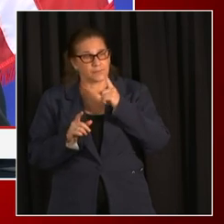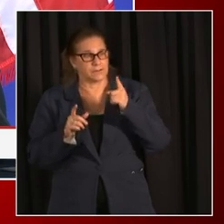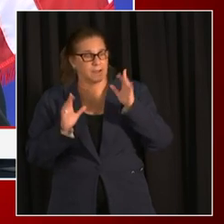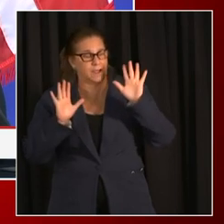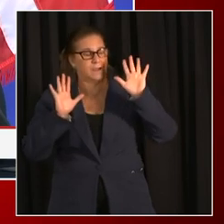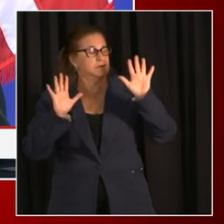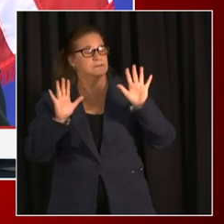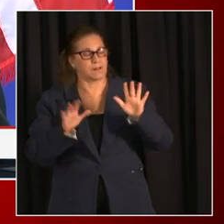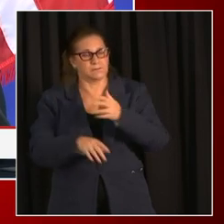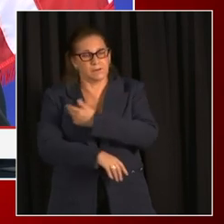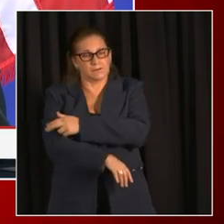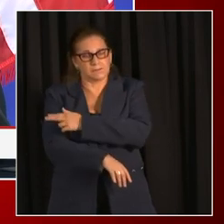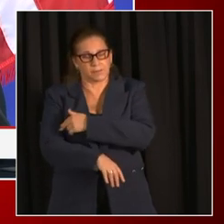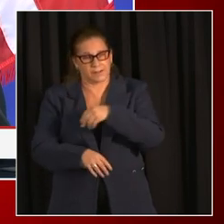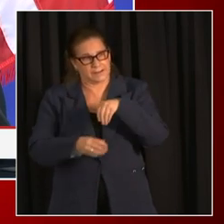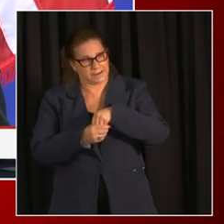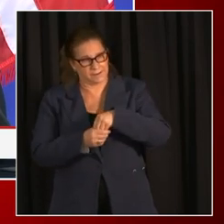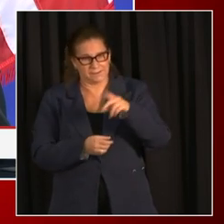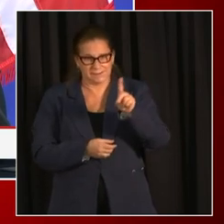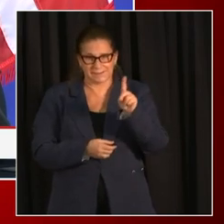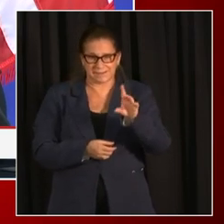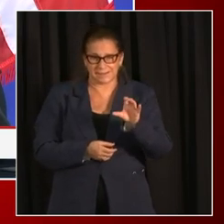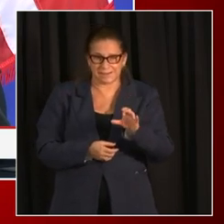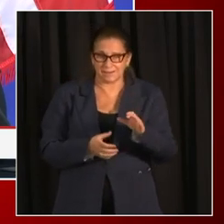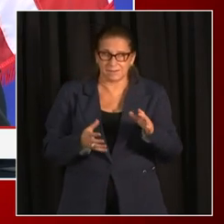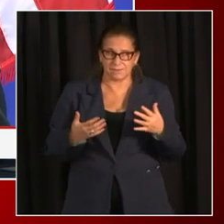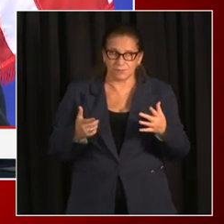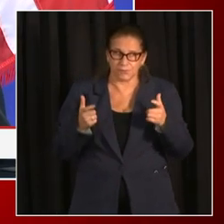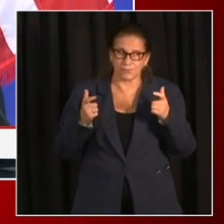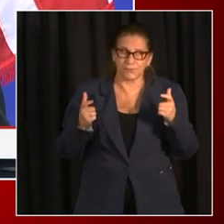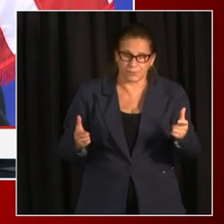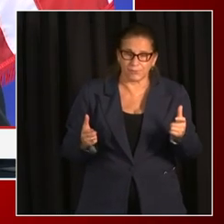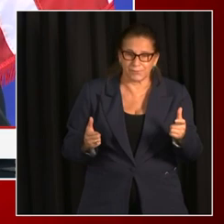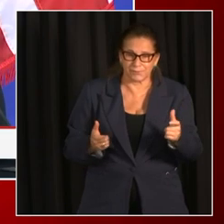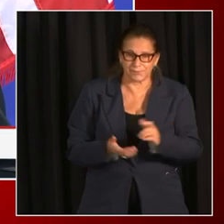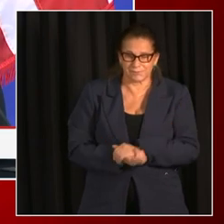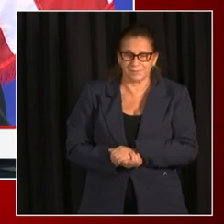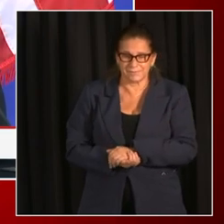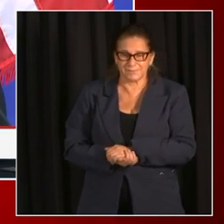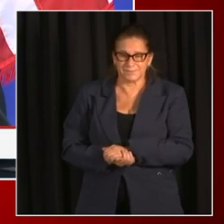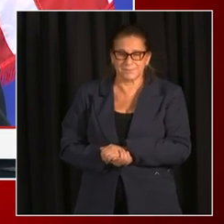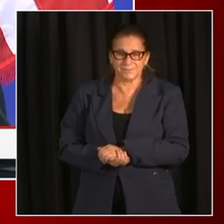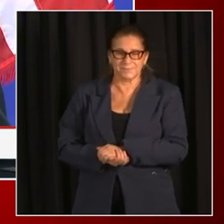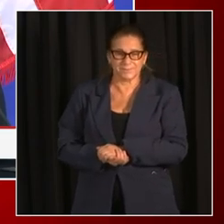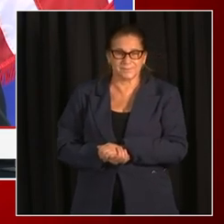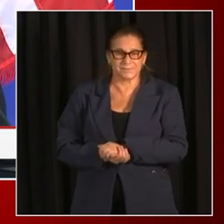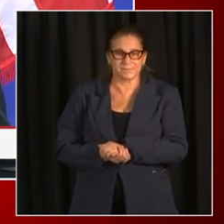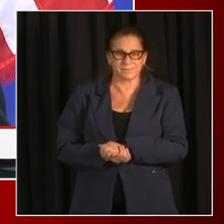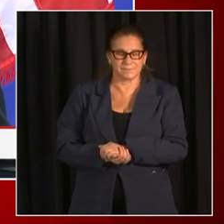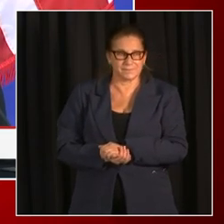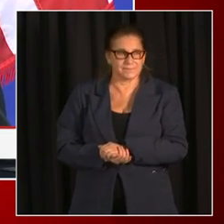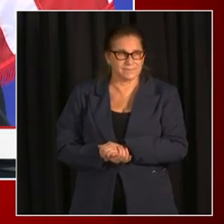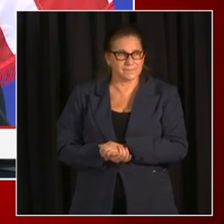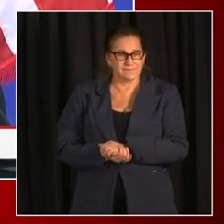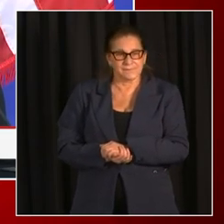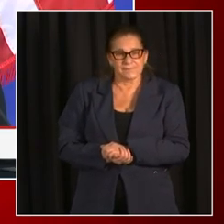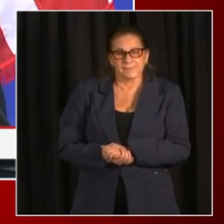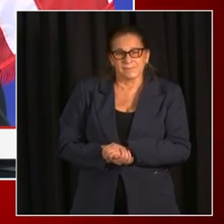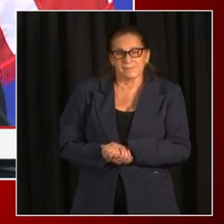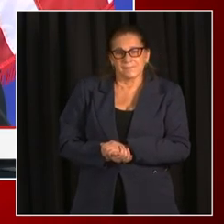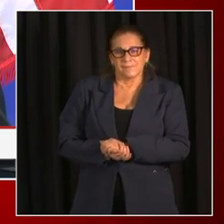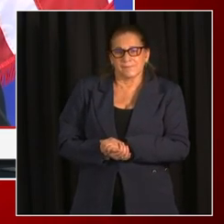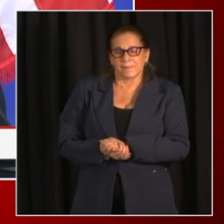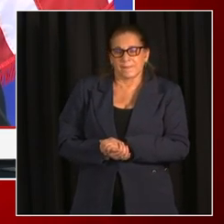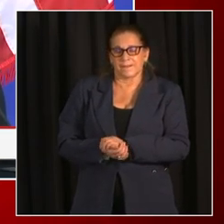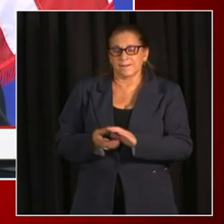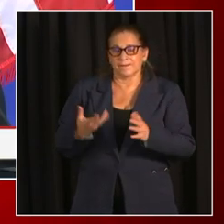done. So that is hugely important, even to the discussion that we're having today about how we